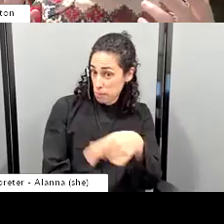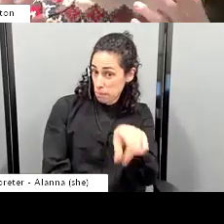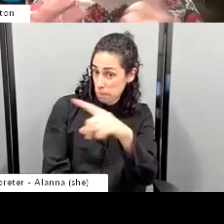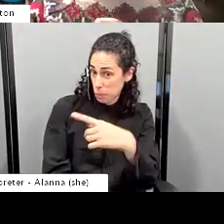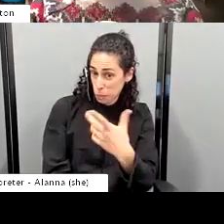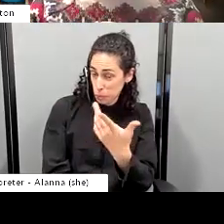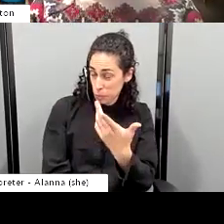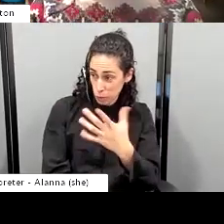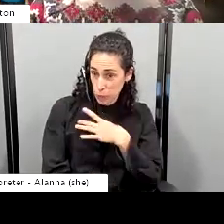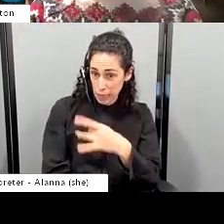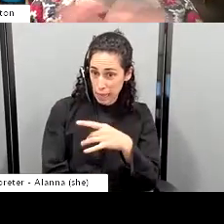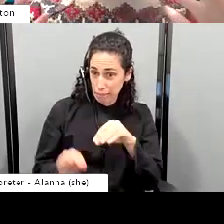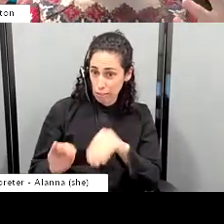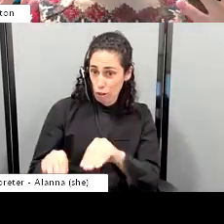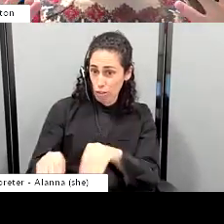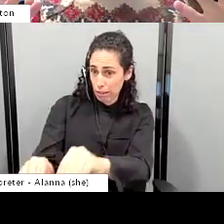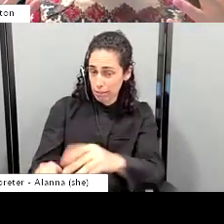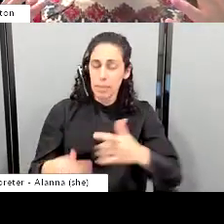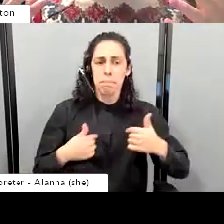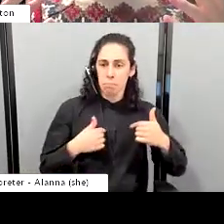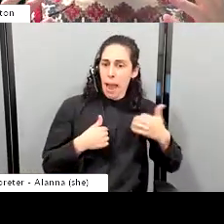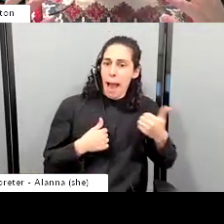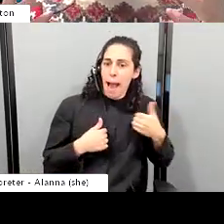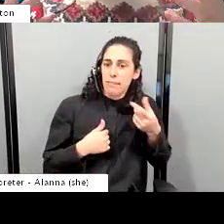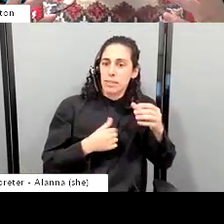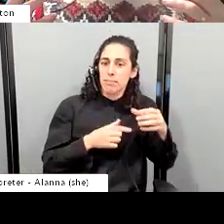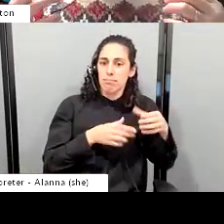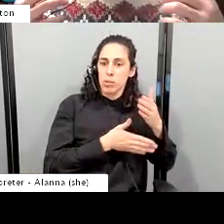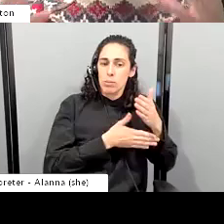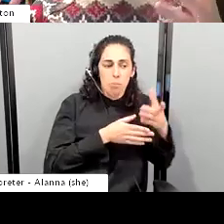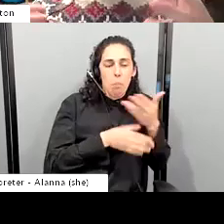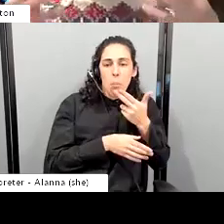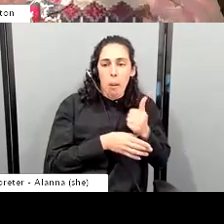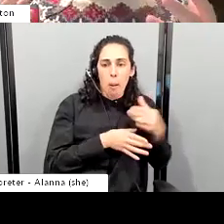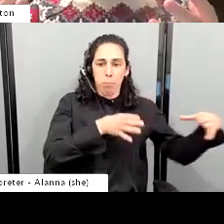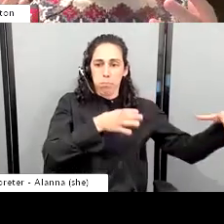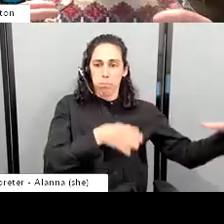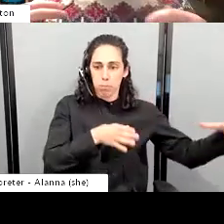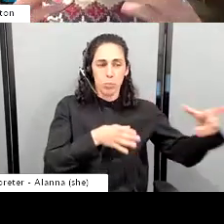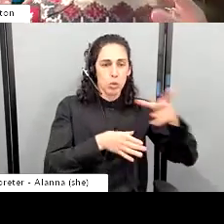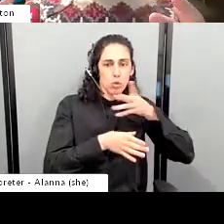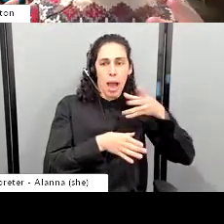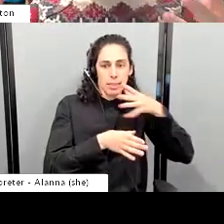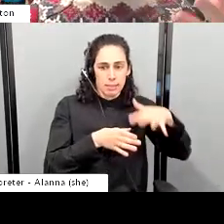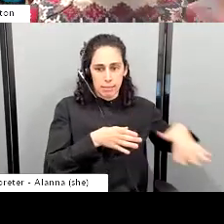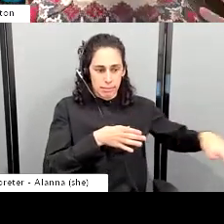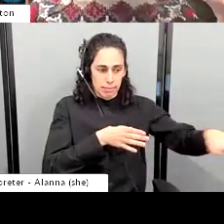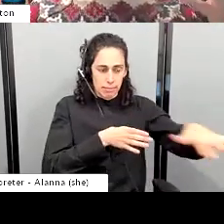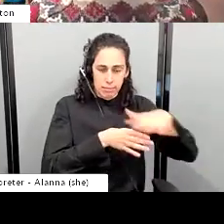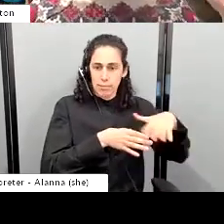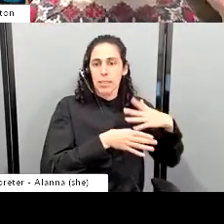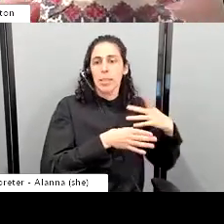live in the suburbs. And, in the summertime, I'm always interested in seeing more bees and pollinators in my garden, right? Because